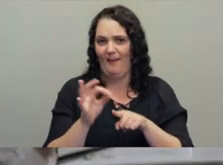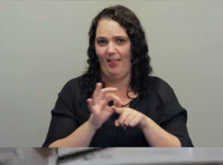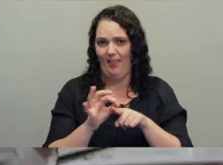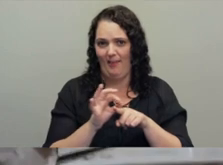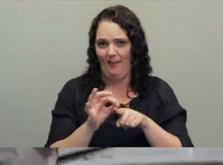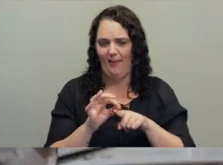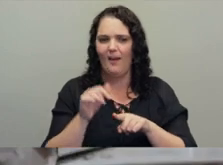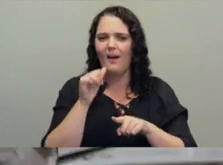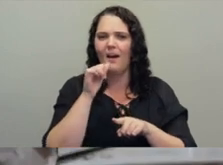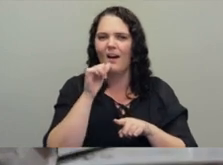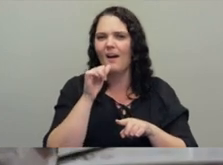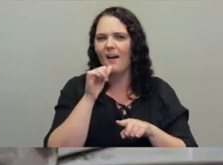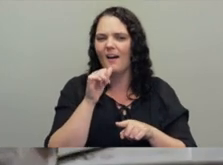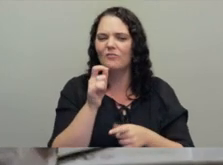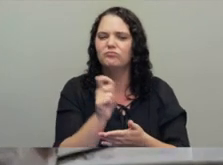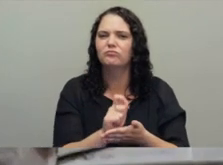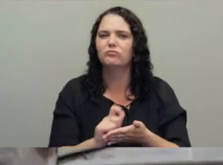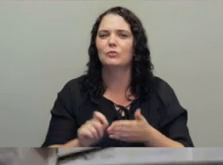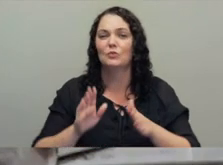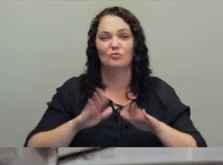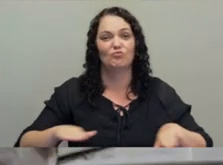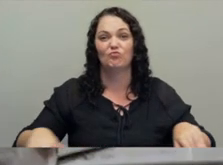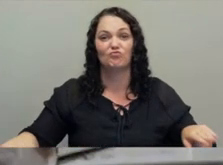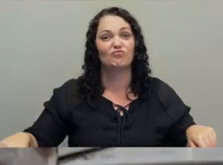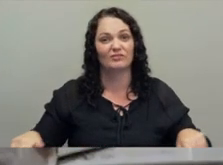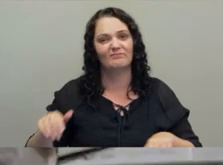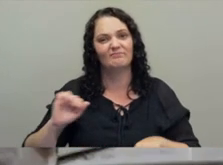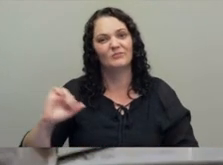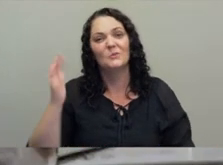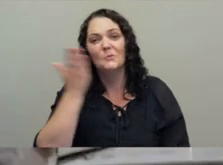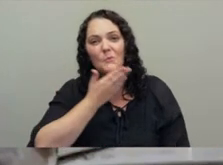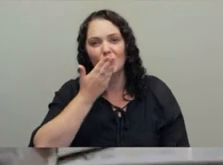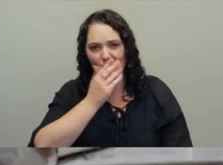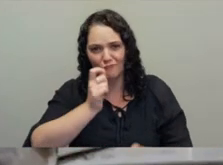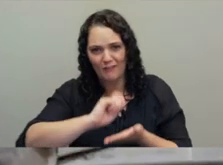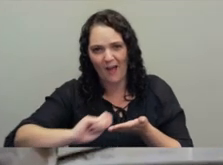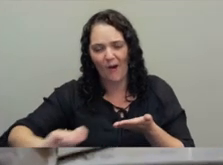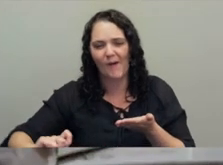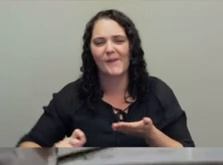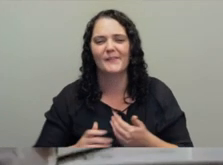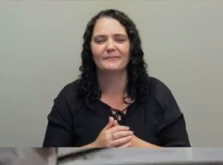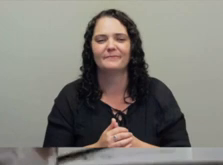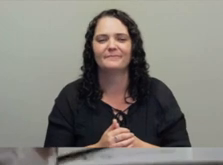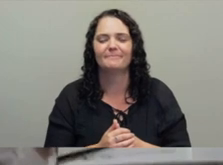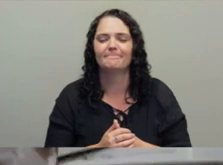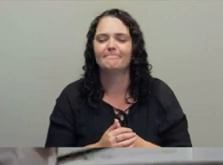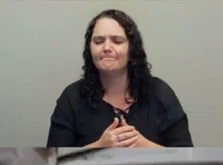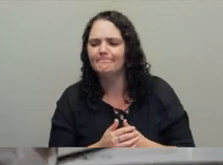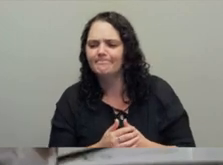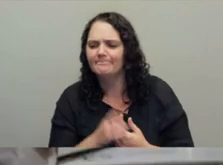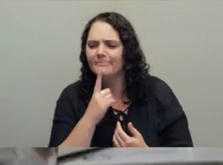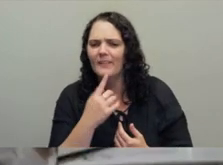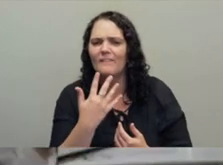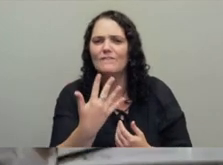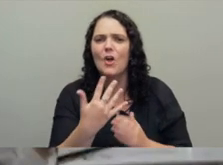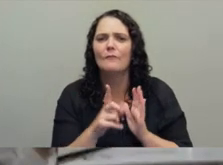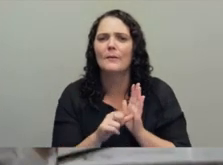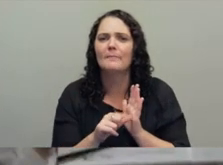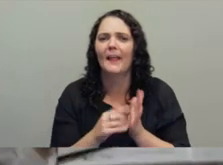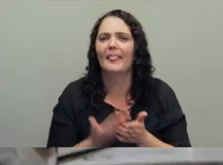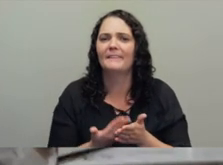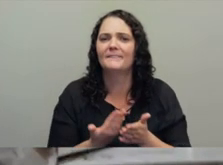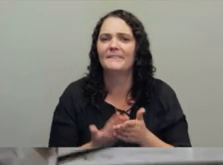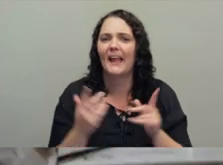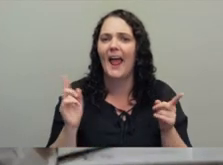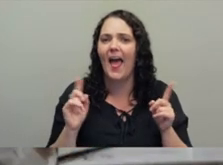on this brown sheet of paper. All right, so let's get yourself set up. One more sheet of paper. And we've got about 5 minutes left. We